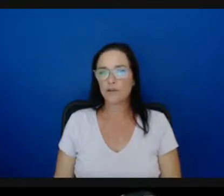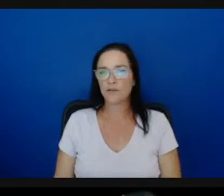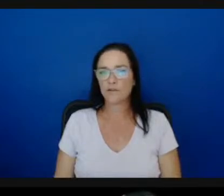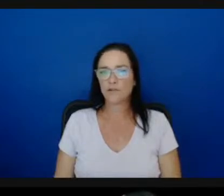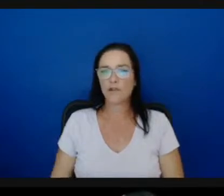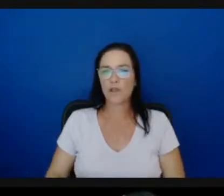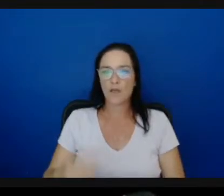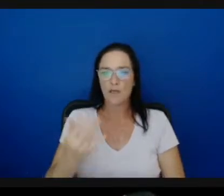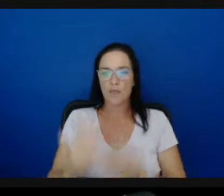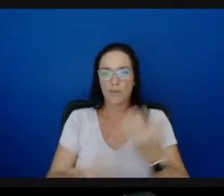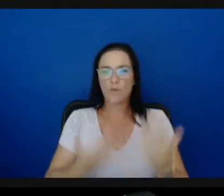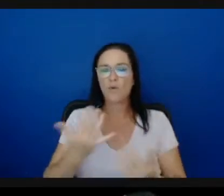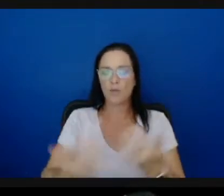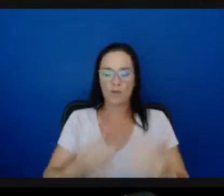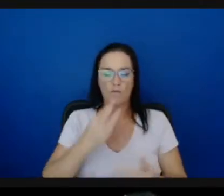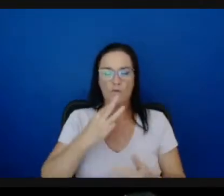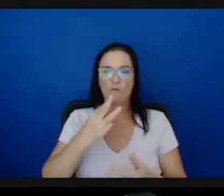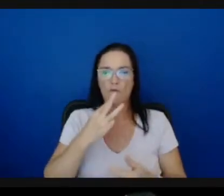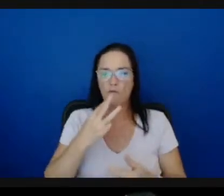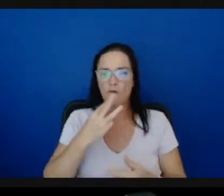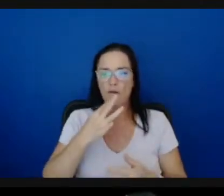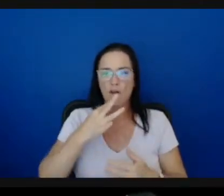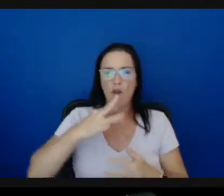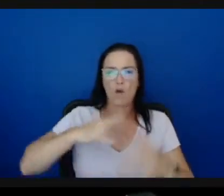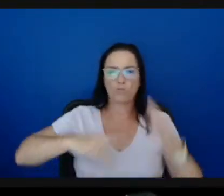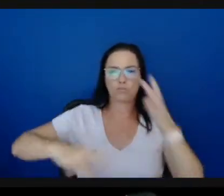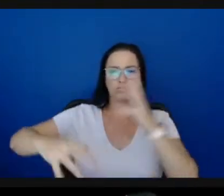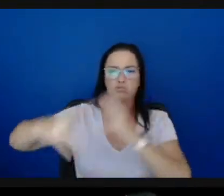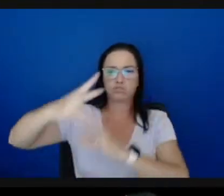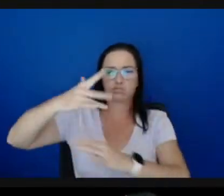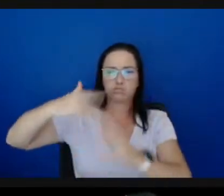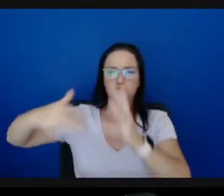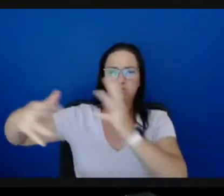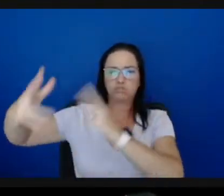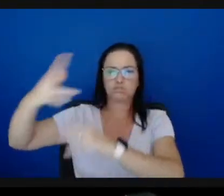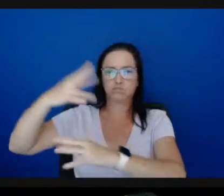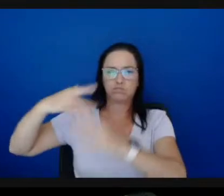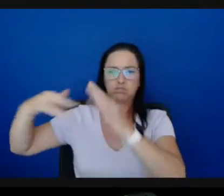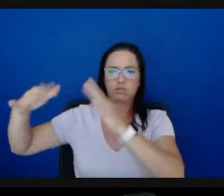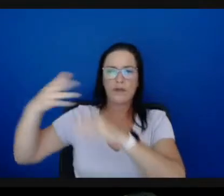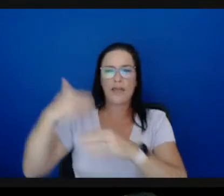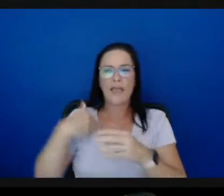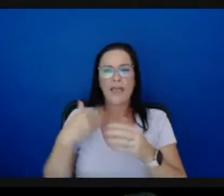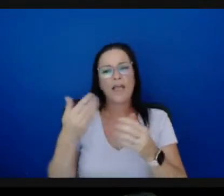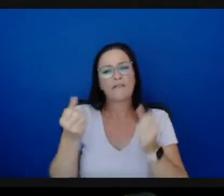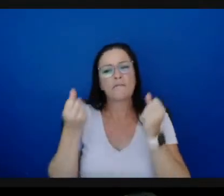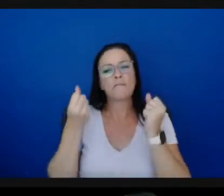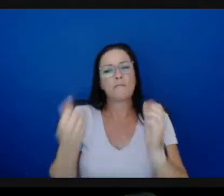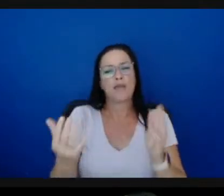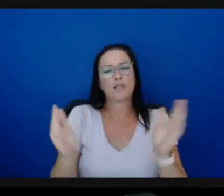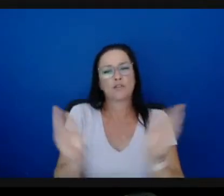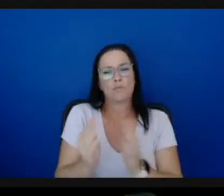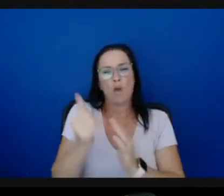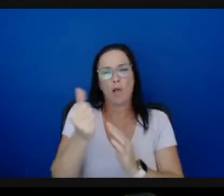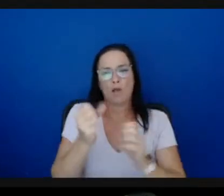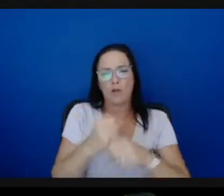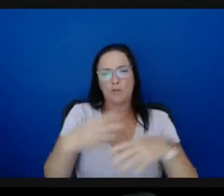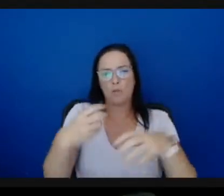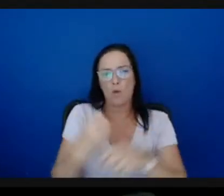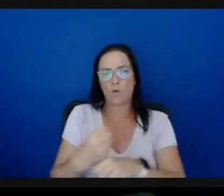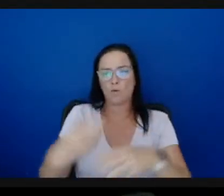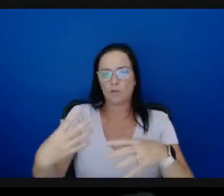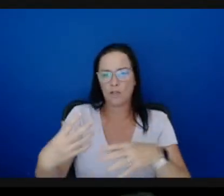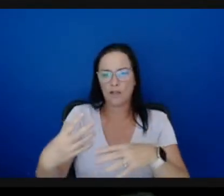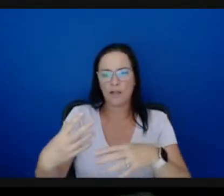Boiling water, rolling clouds of steam, and many minor littoral explosions provide a spectacular climax to